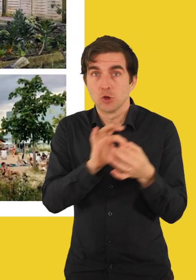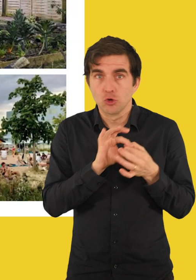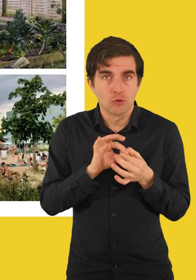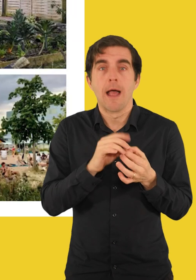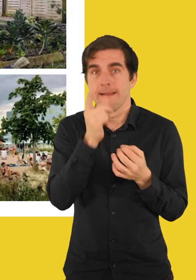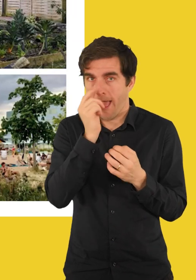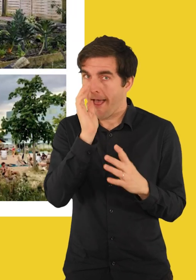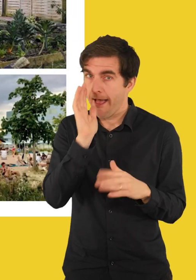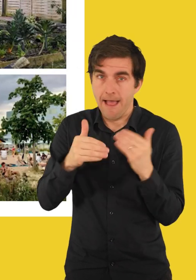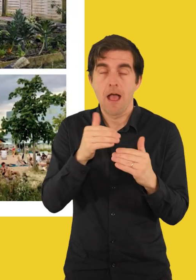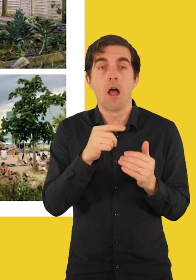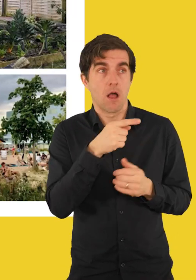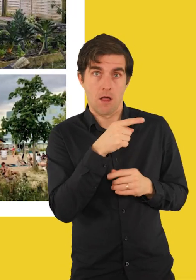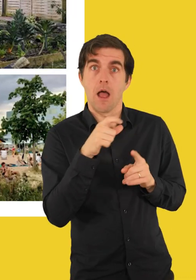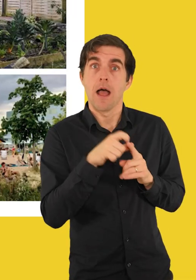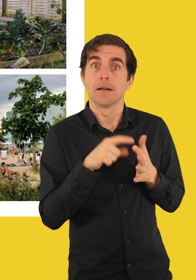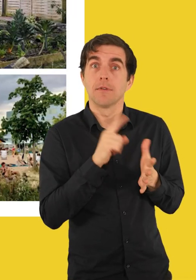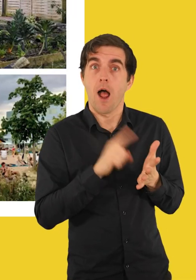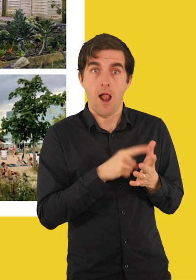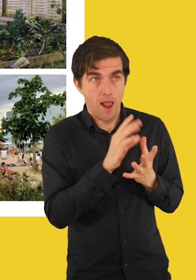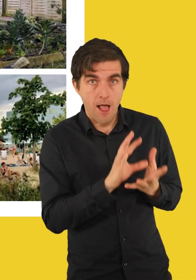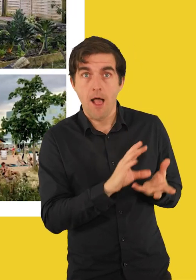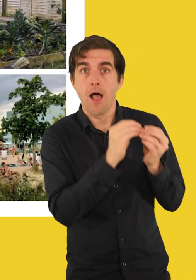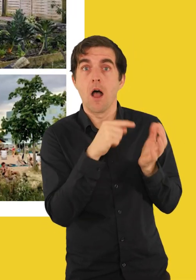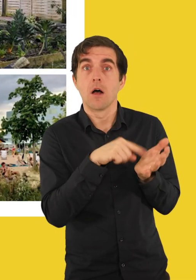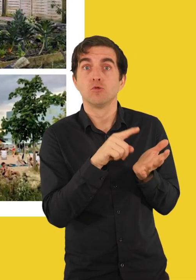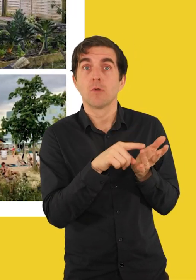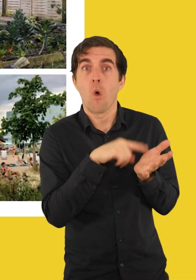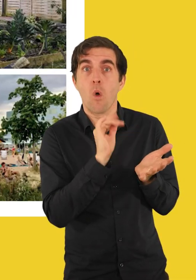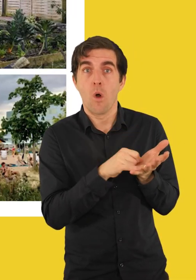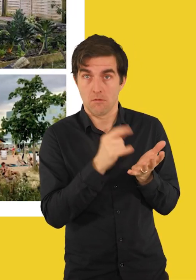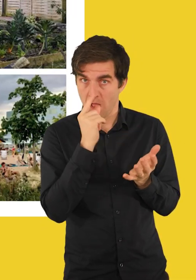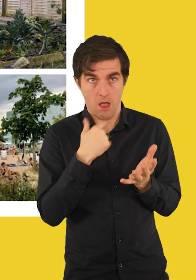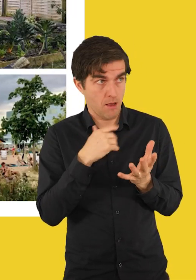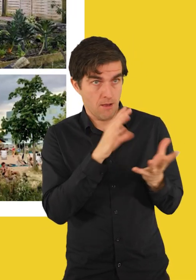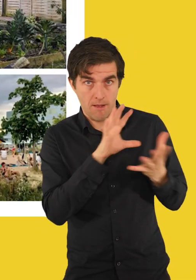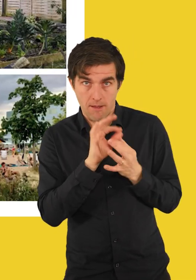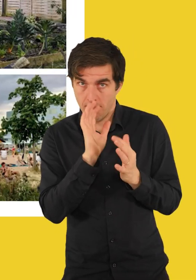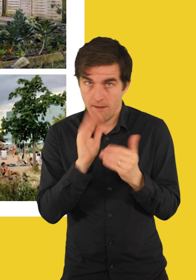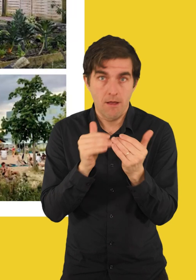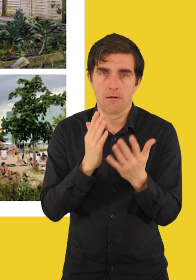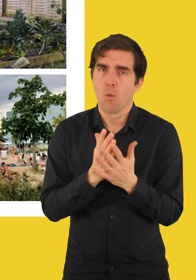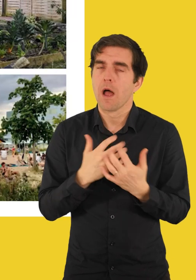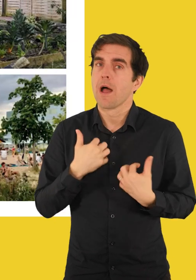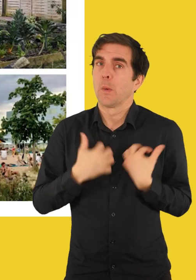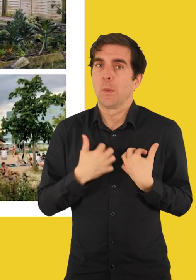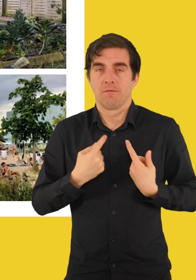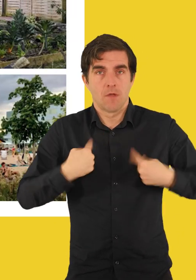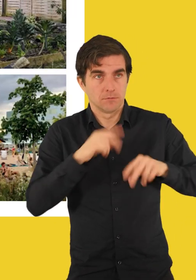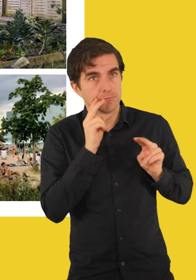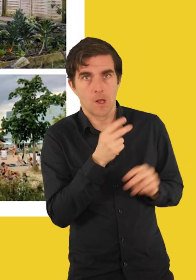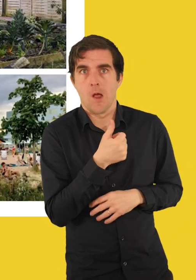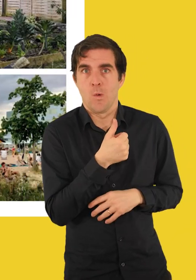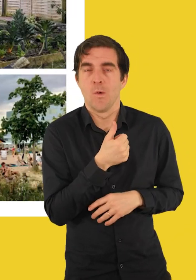so that in a way that they can also implement the tools that the deal are developing. So that is really interesting